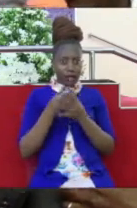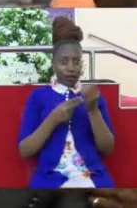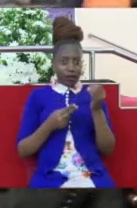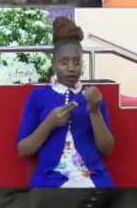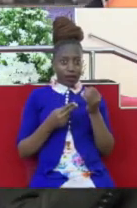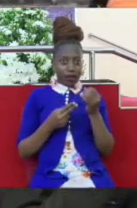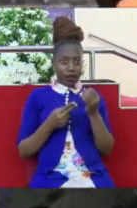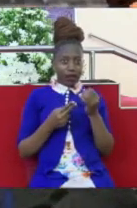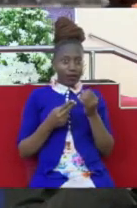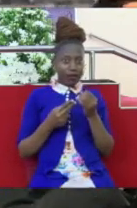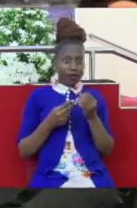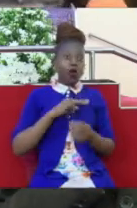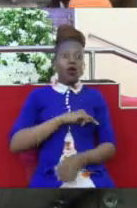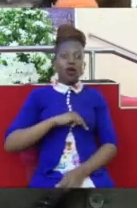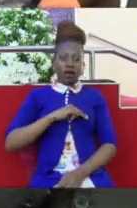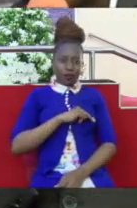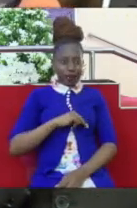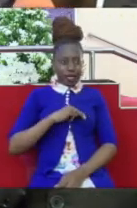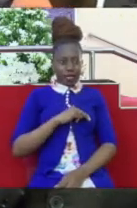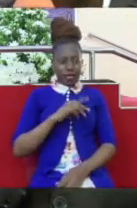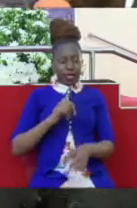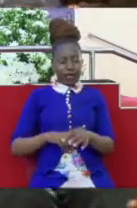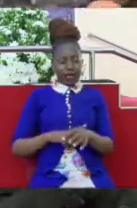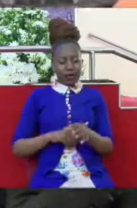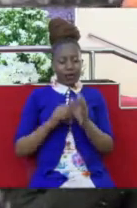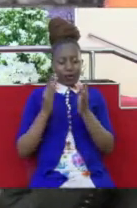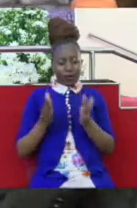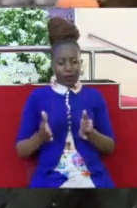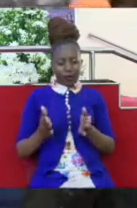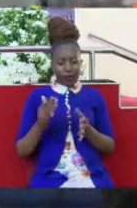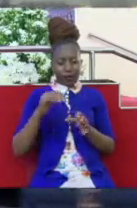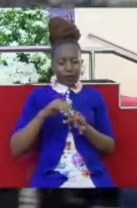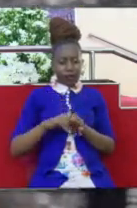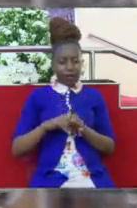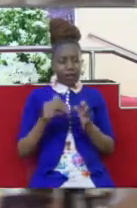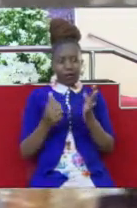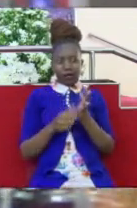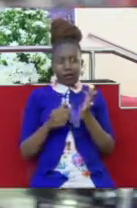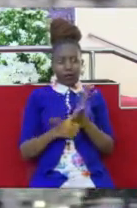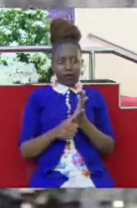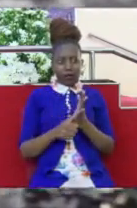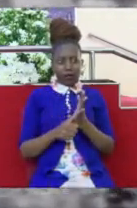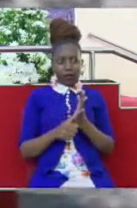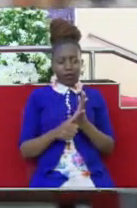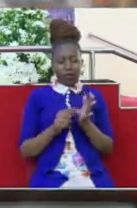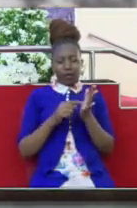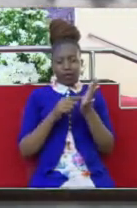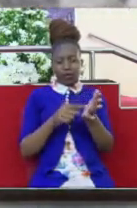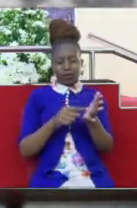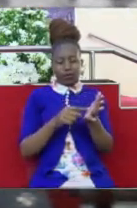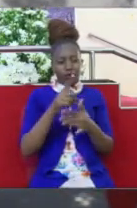crisis, katika shida. All right, so it's a spiritual response. In other words, la kiroho, the polisana is